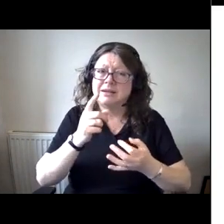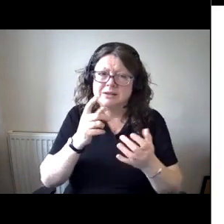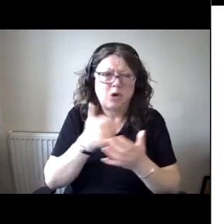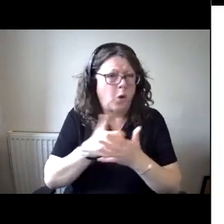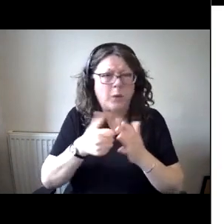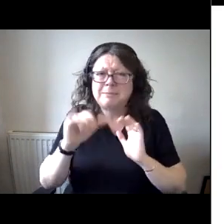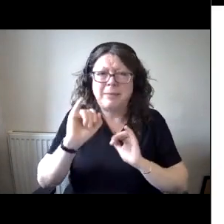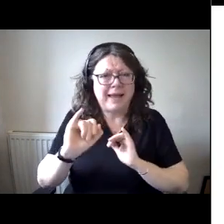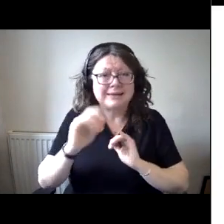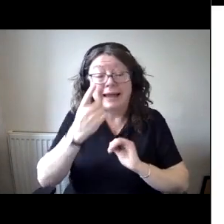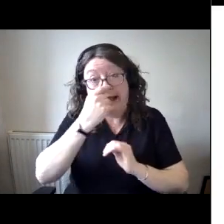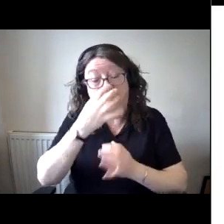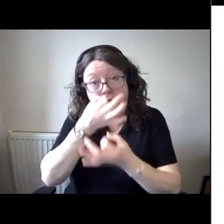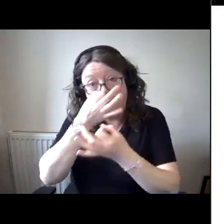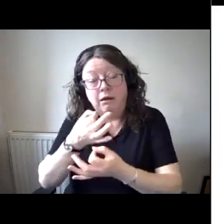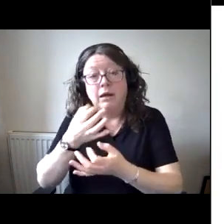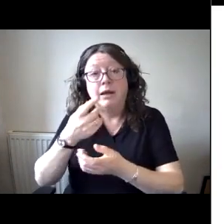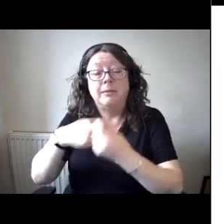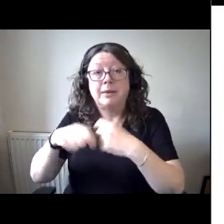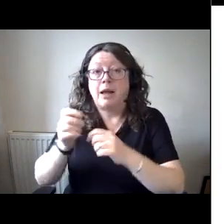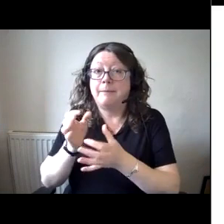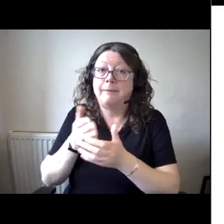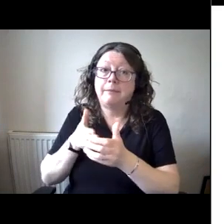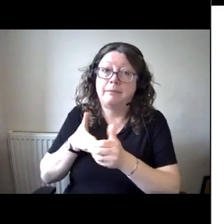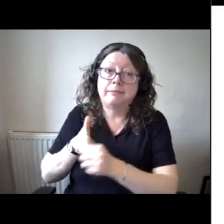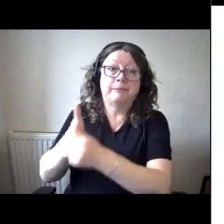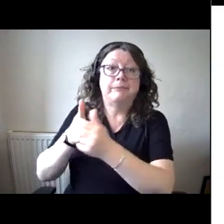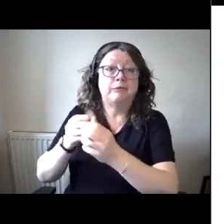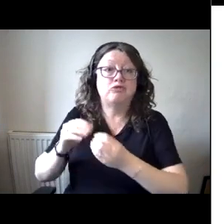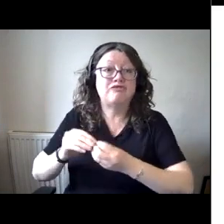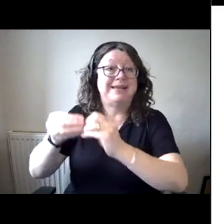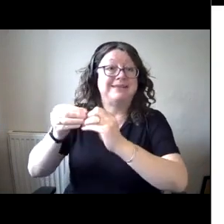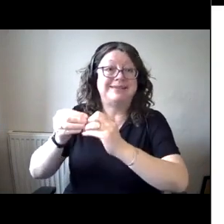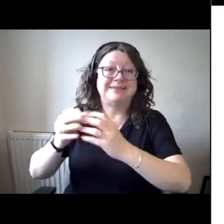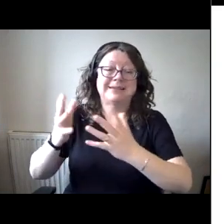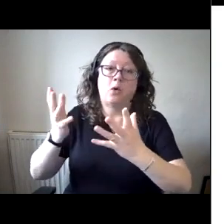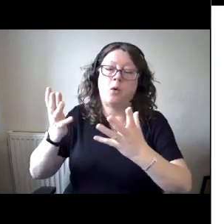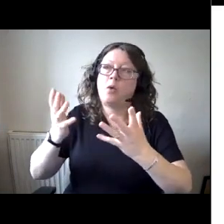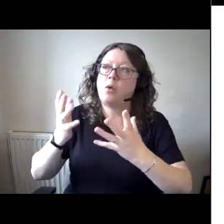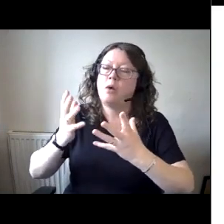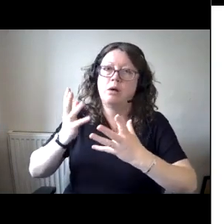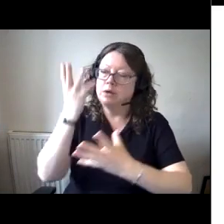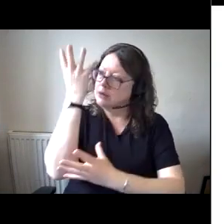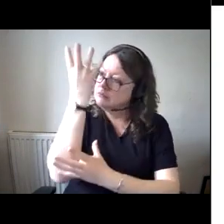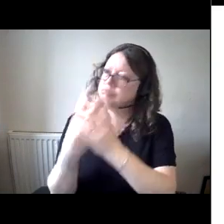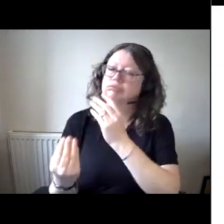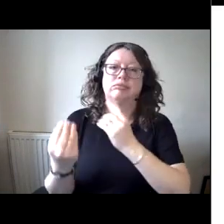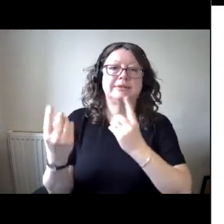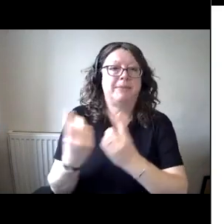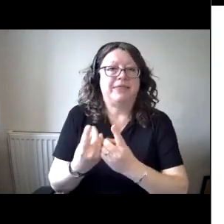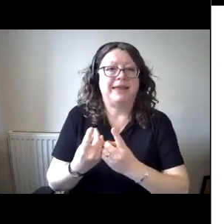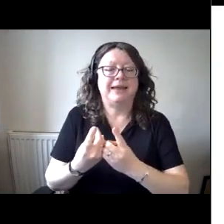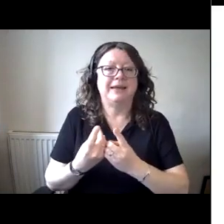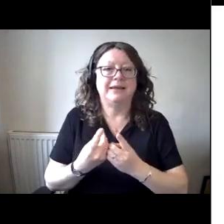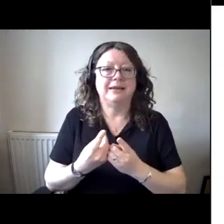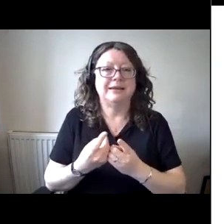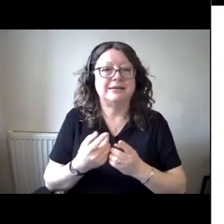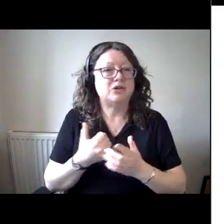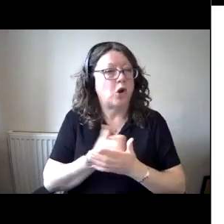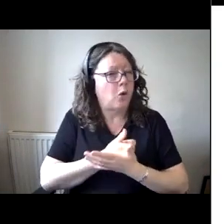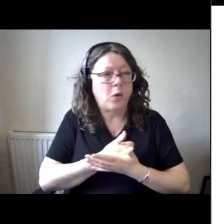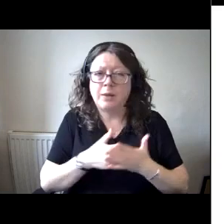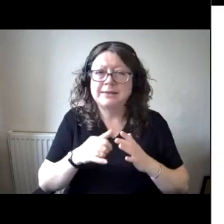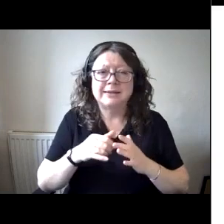and can lead to really throwing yourself into something, for example. So that impulsivity isn't necessarily in